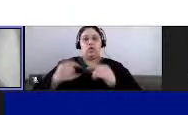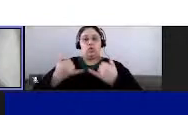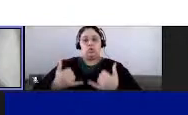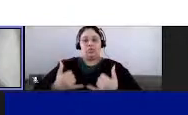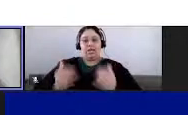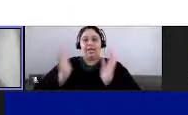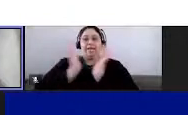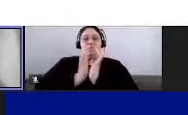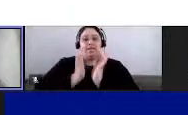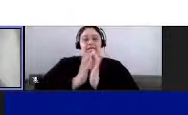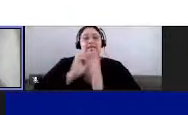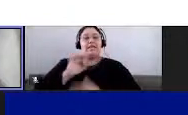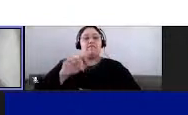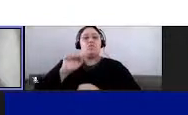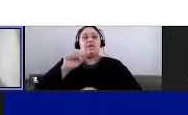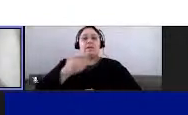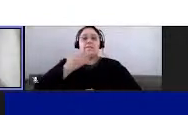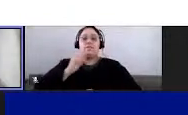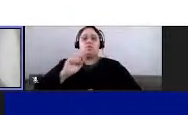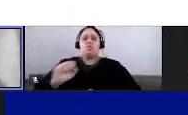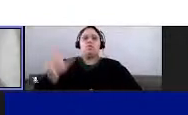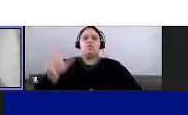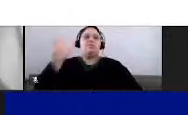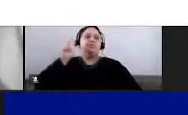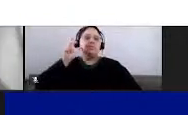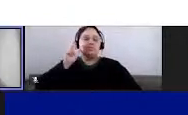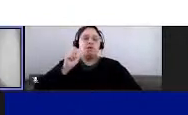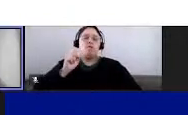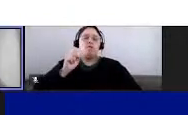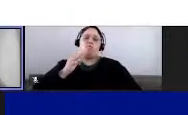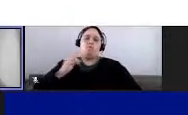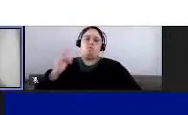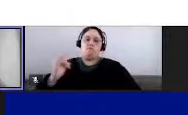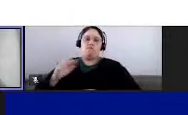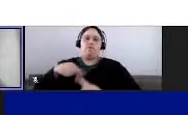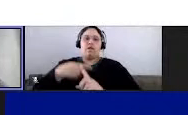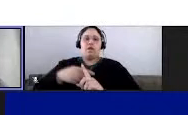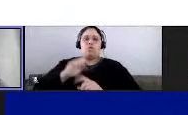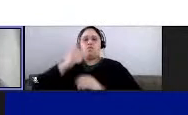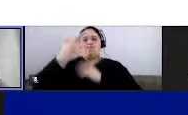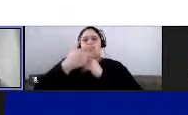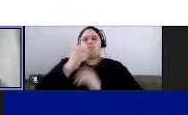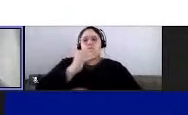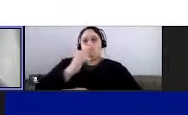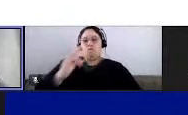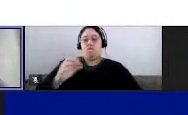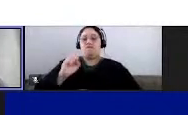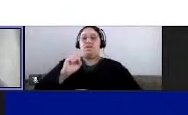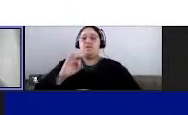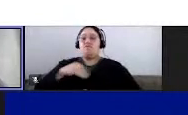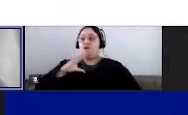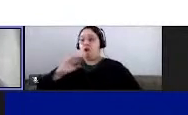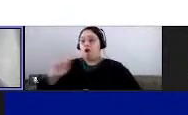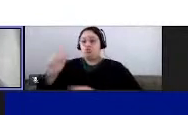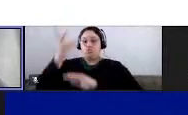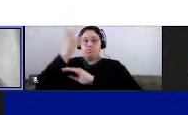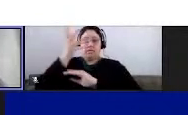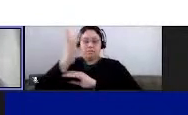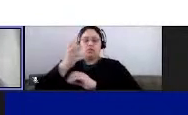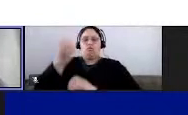today's meeting, if you could kindly keep yourselves muted and also keep your video off unless called on to speak or